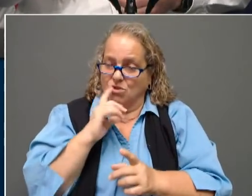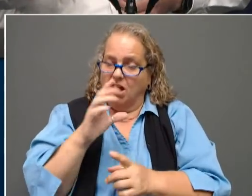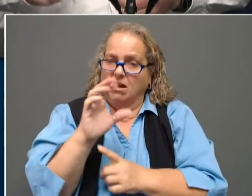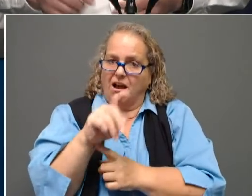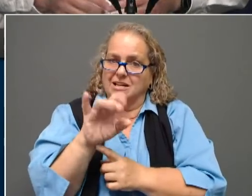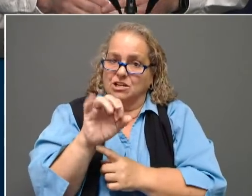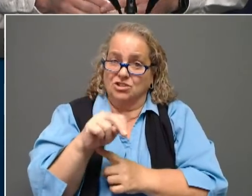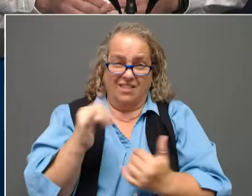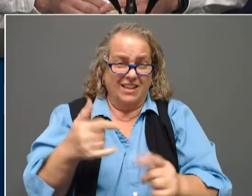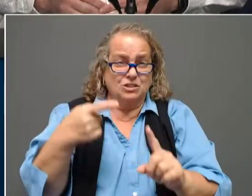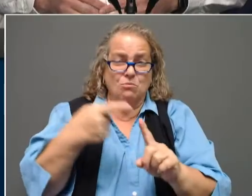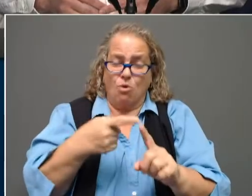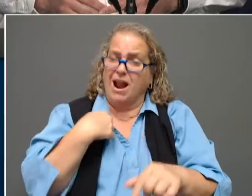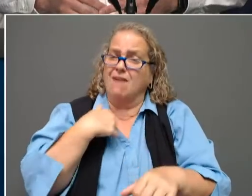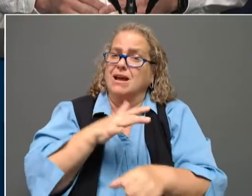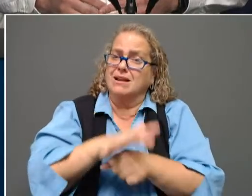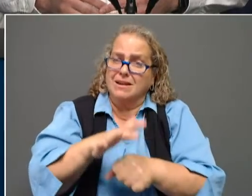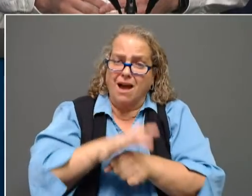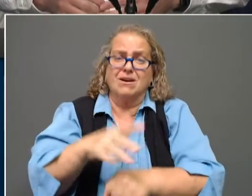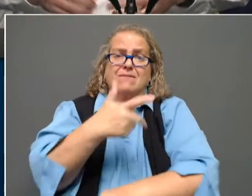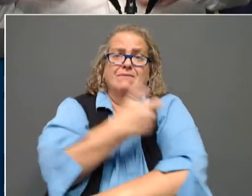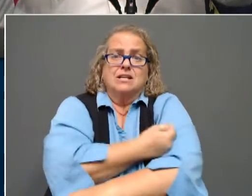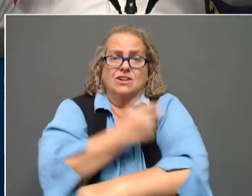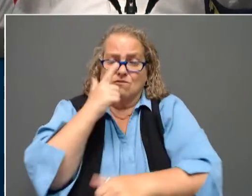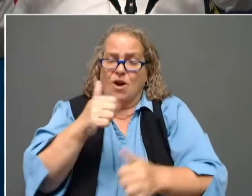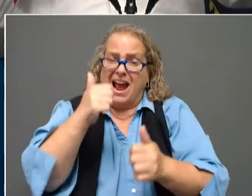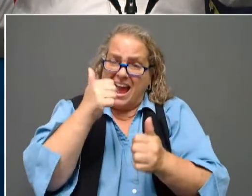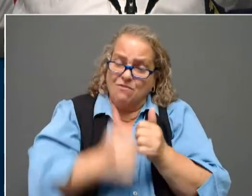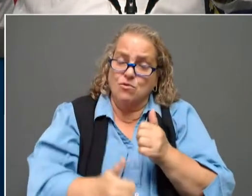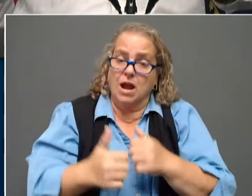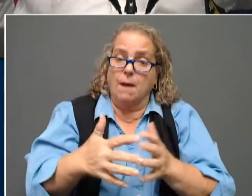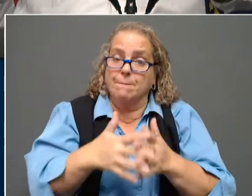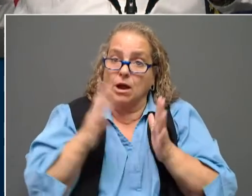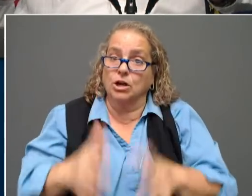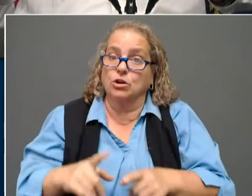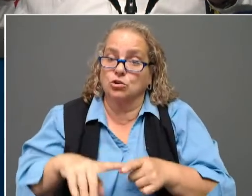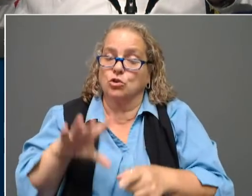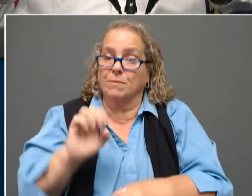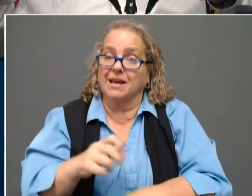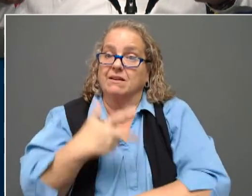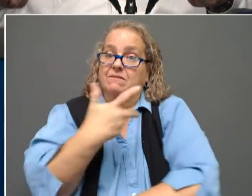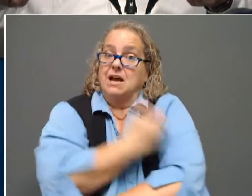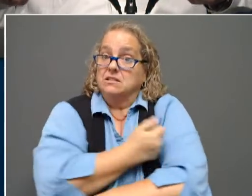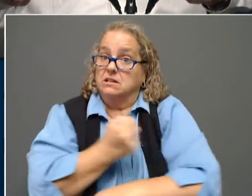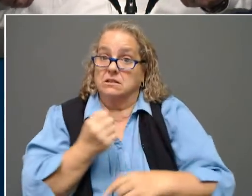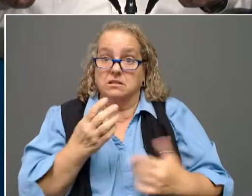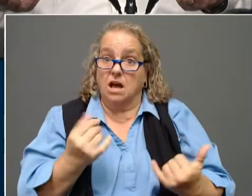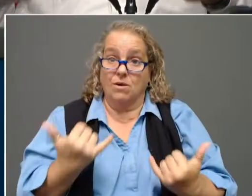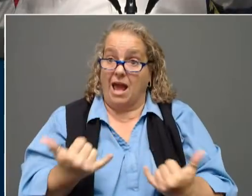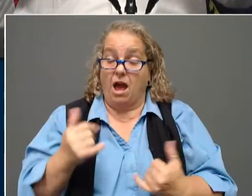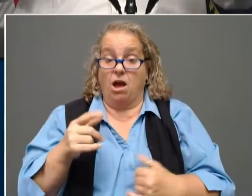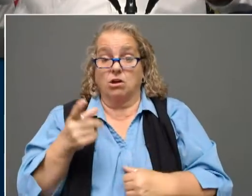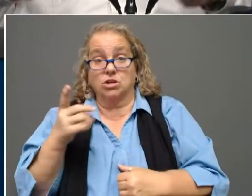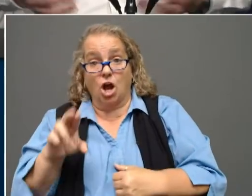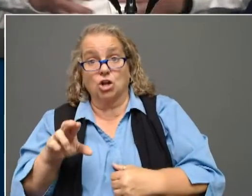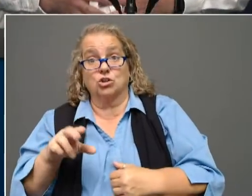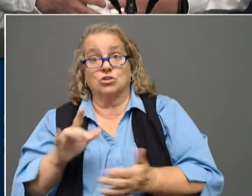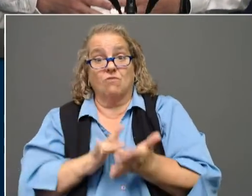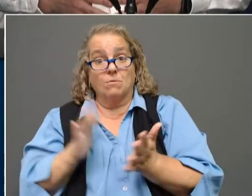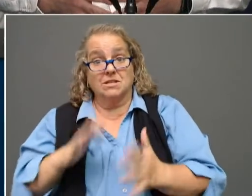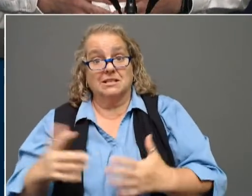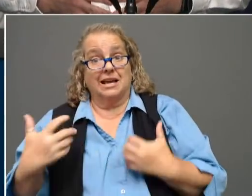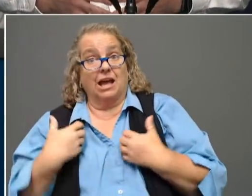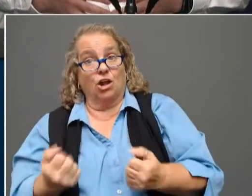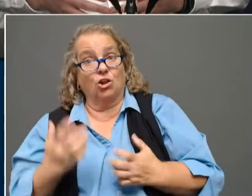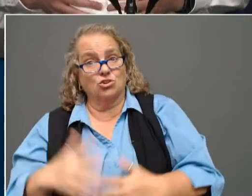for every eligible American to have already been vaccinated. And so from the perspective of those healers on whom we rely, this is entirely a